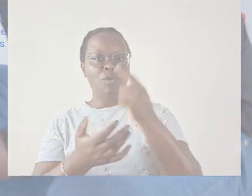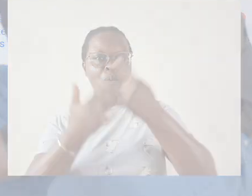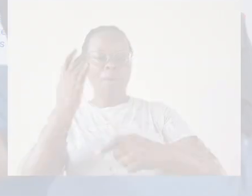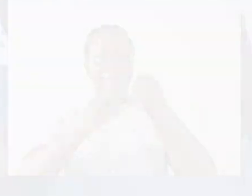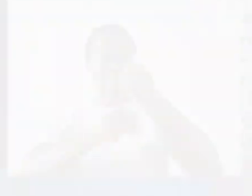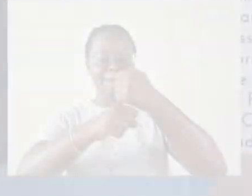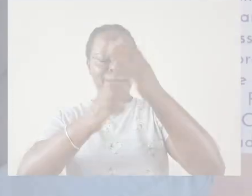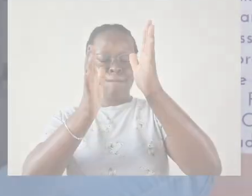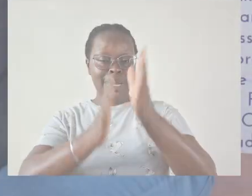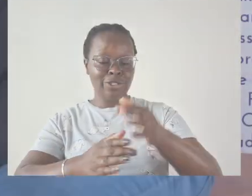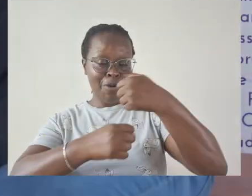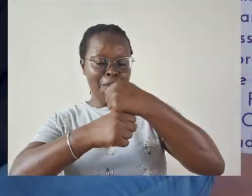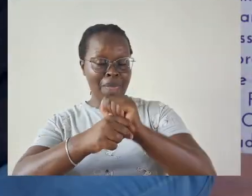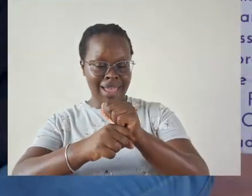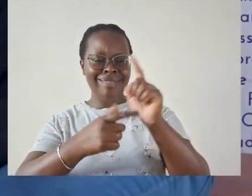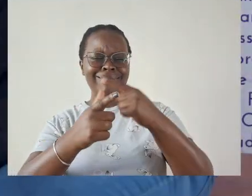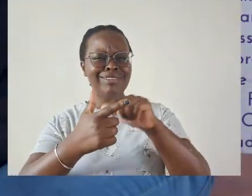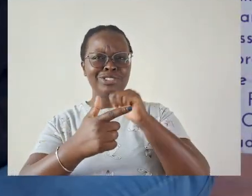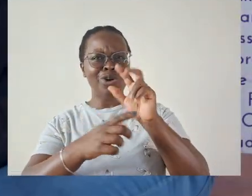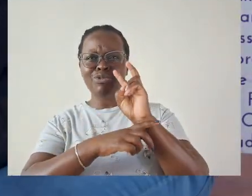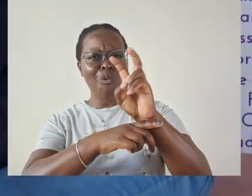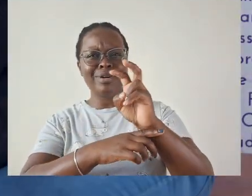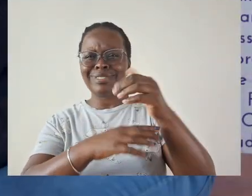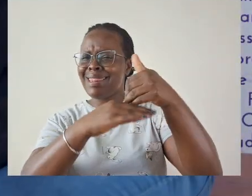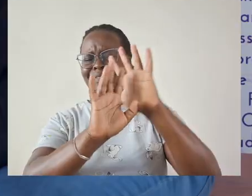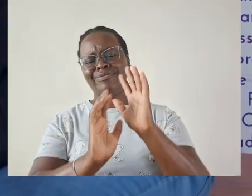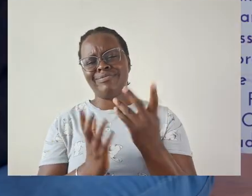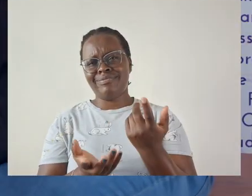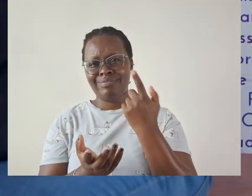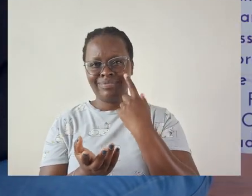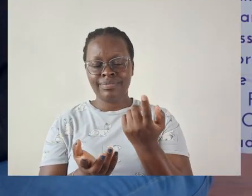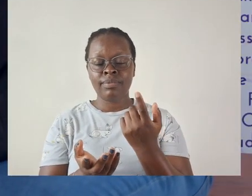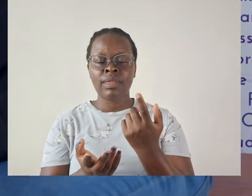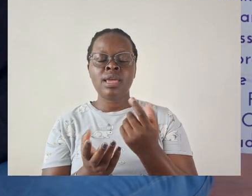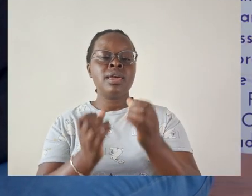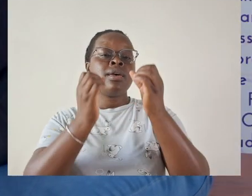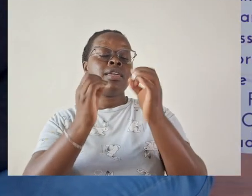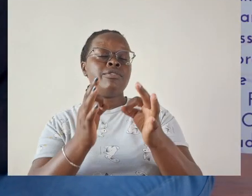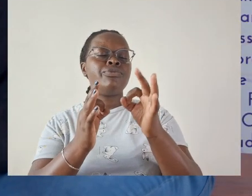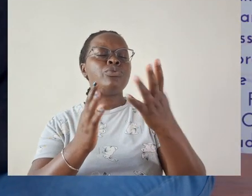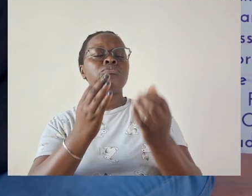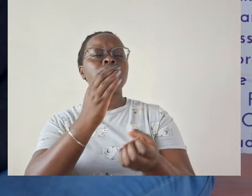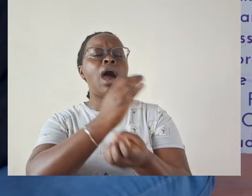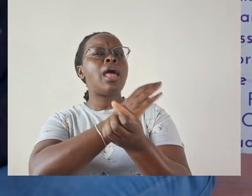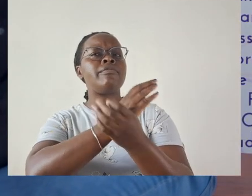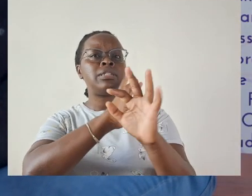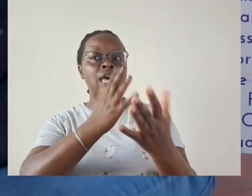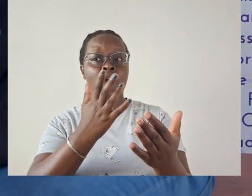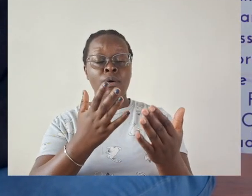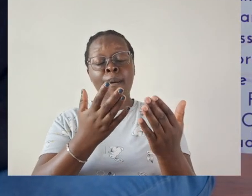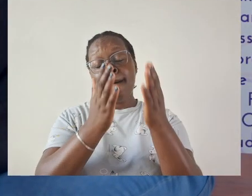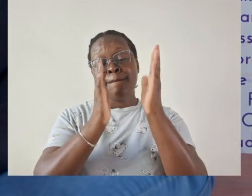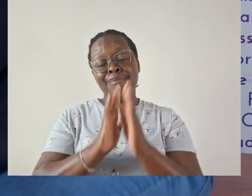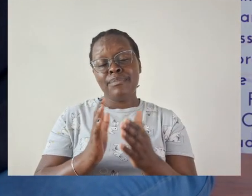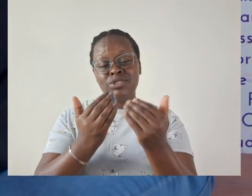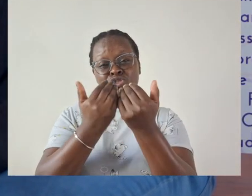it. Yeah. What is your message for anyone who's out there and probably they're differently abled, or